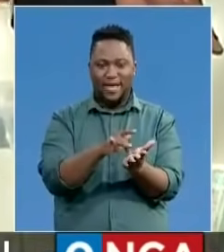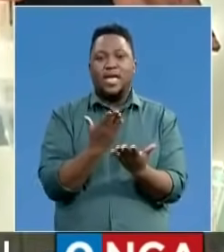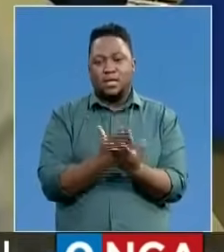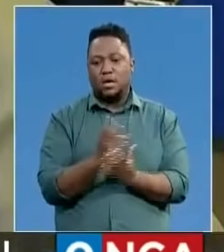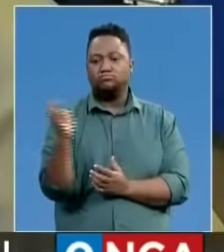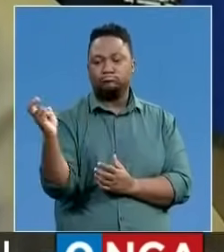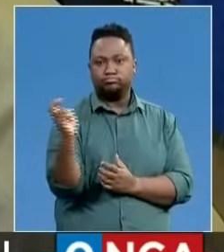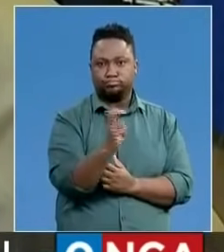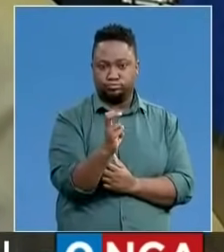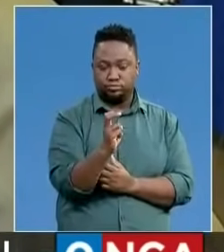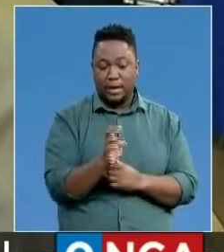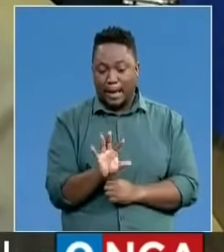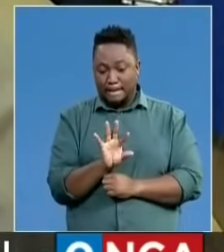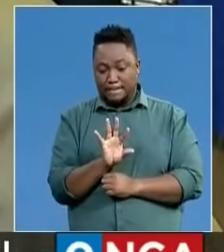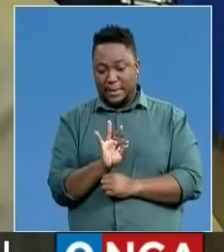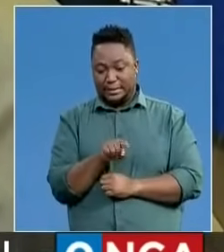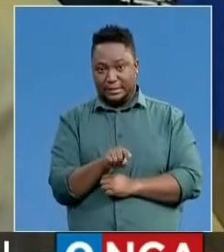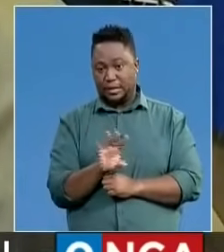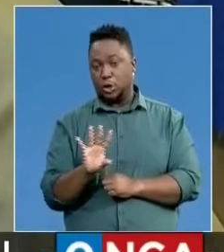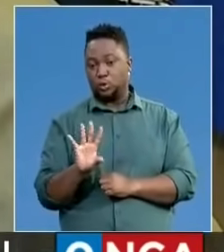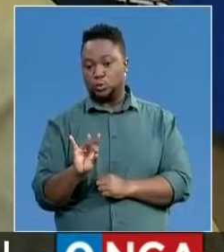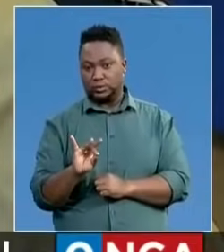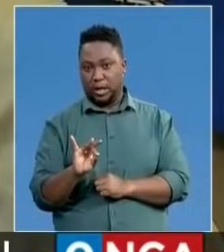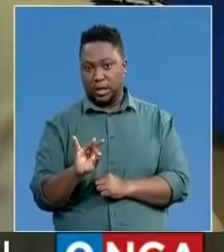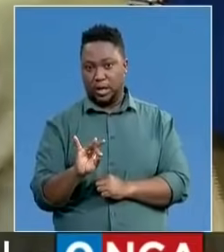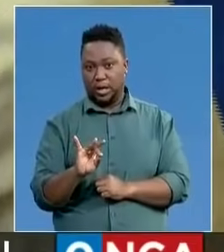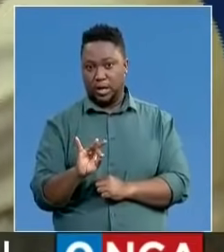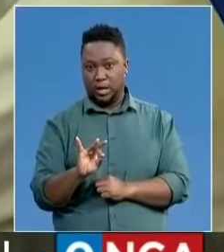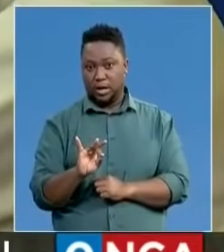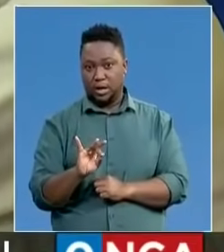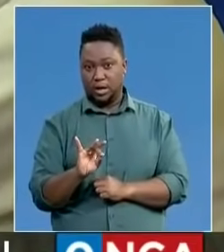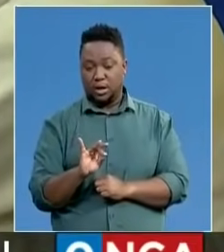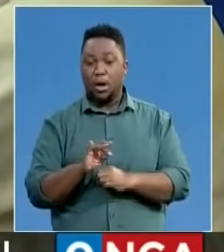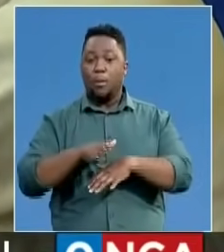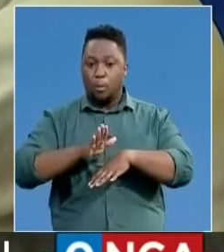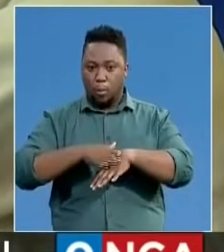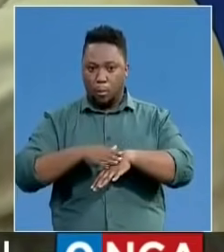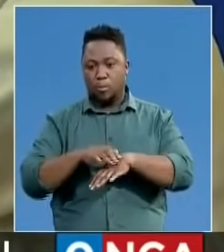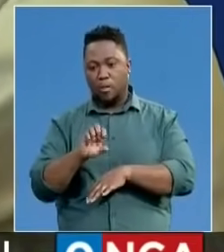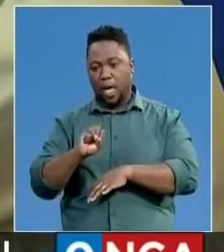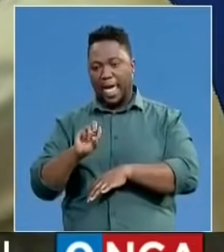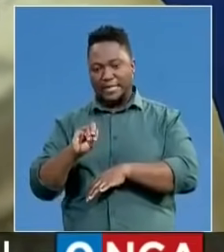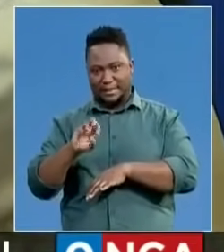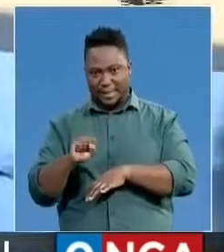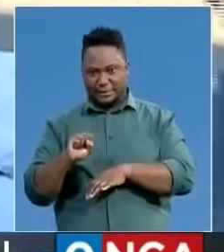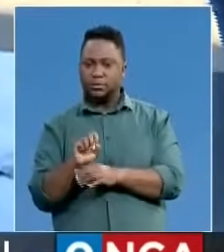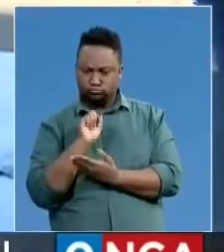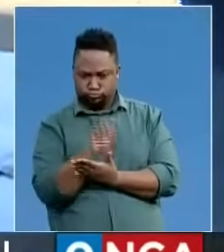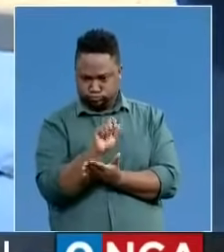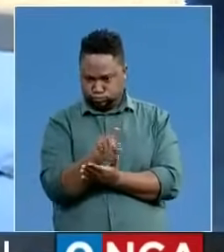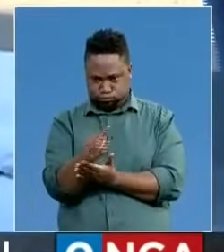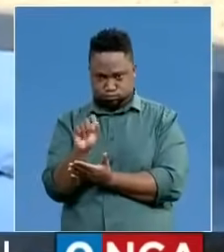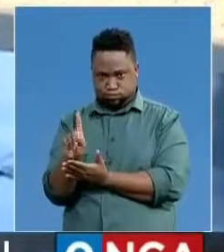And then what we will do on Monday and Tuesday, we will start opening more slots at these sites, and people will start getting